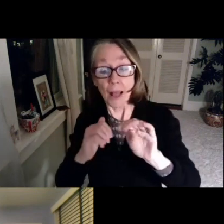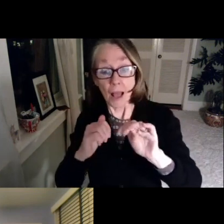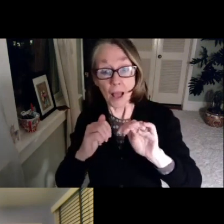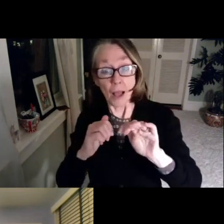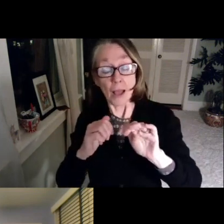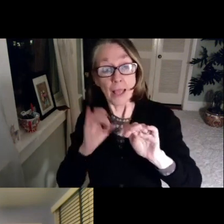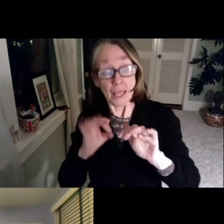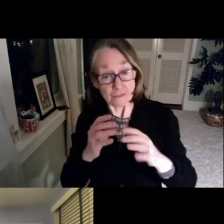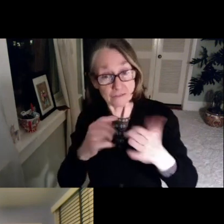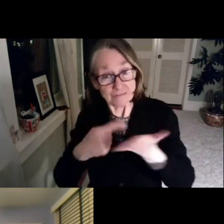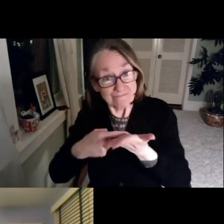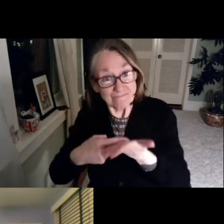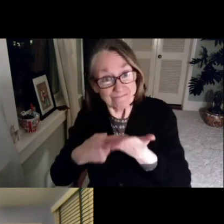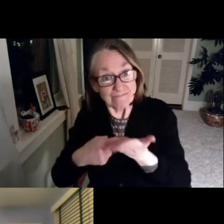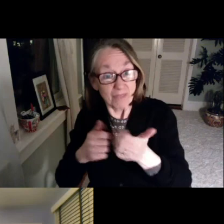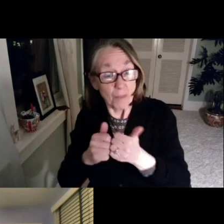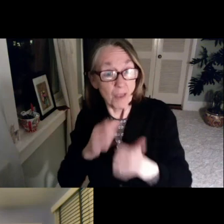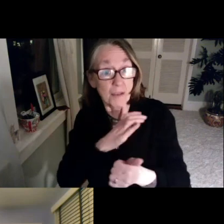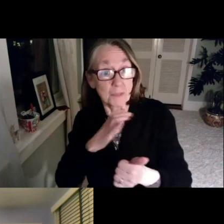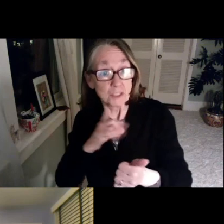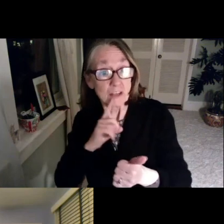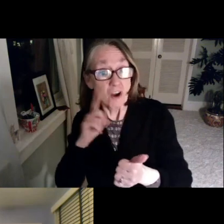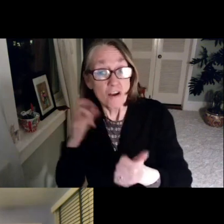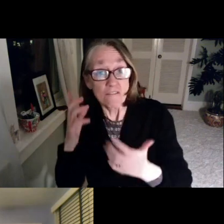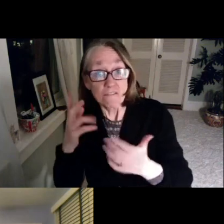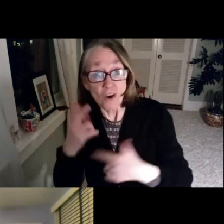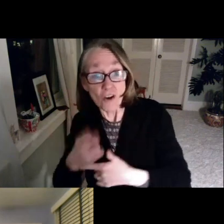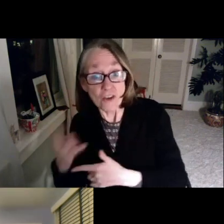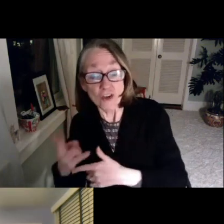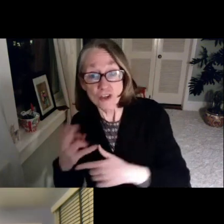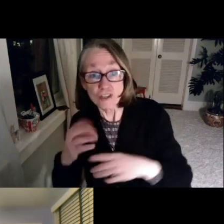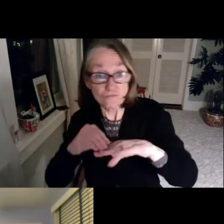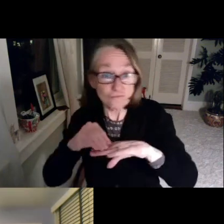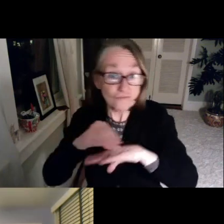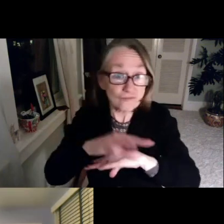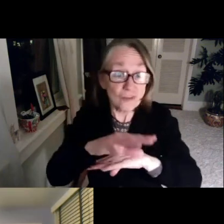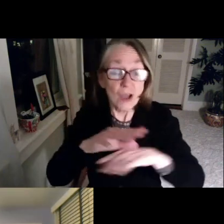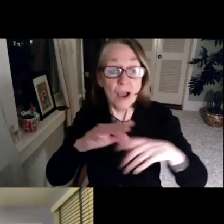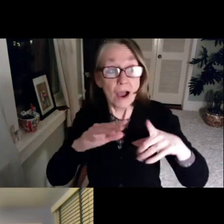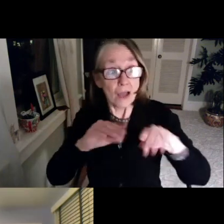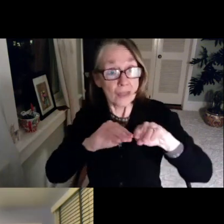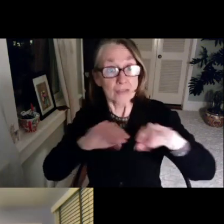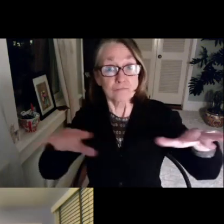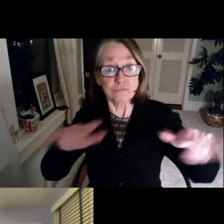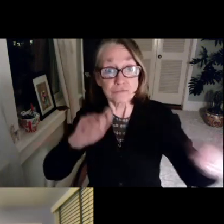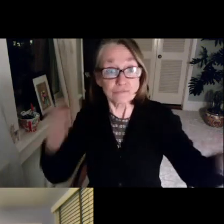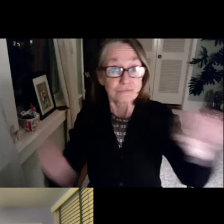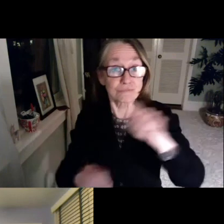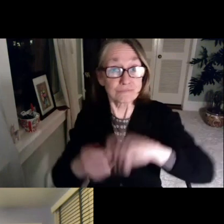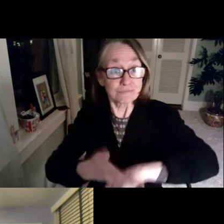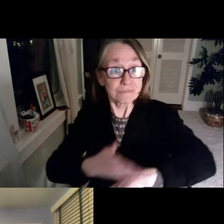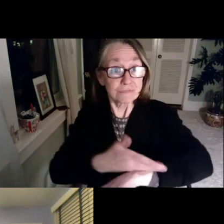impact with the Commission on the Deaf and Hard of Hearing. So anybody else have anything else to add?